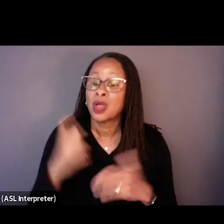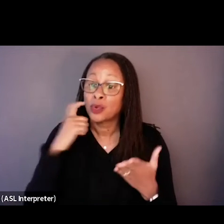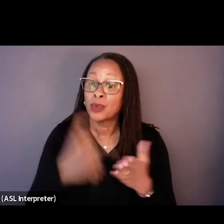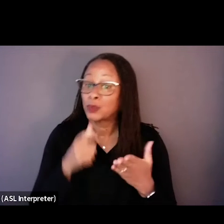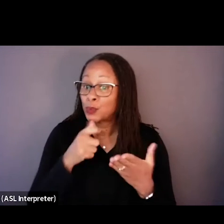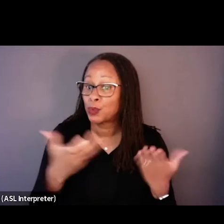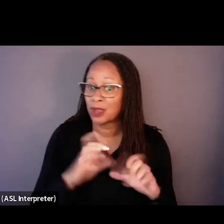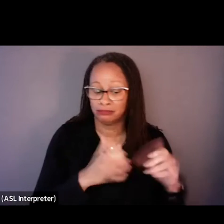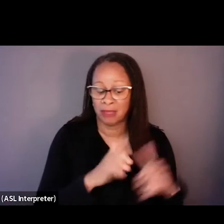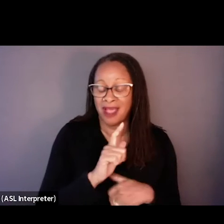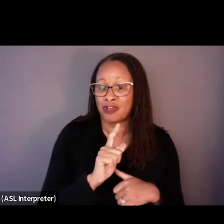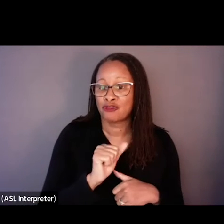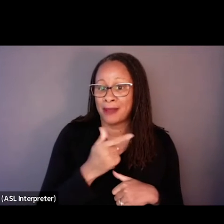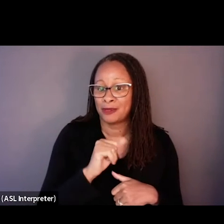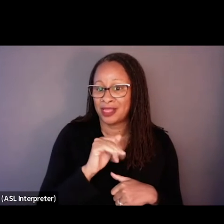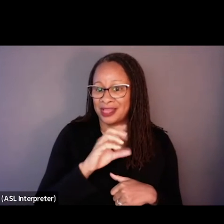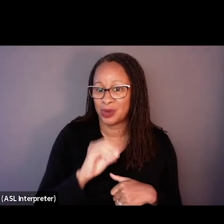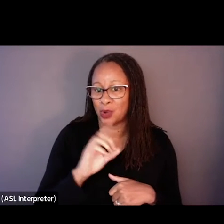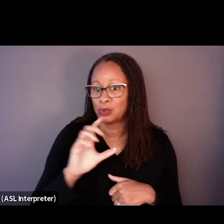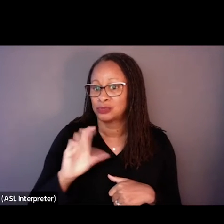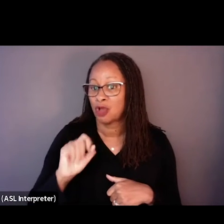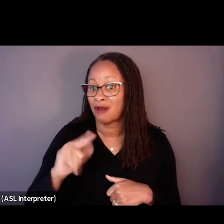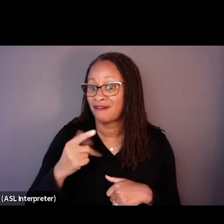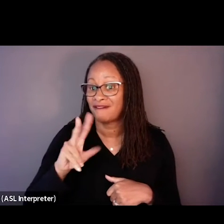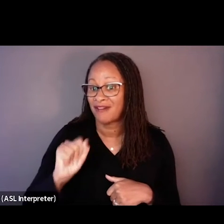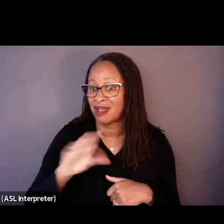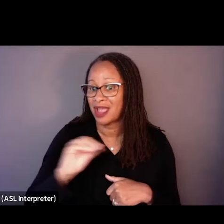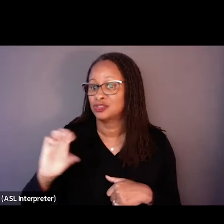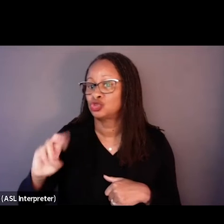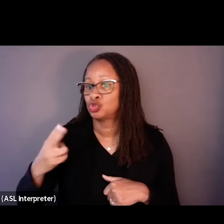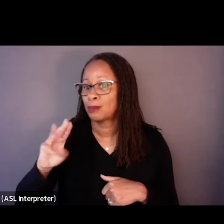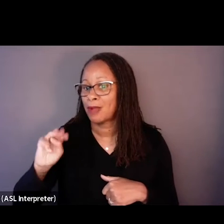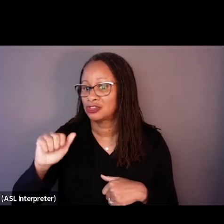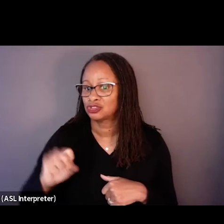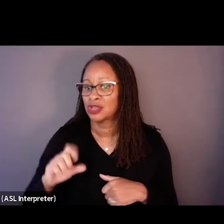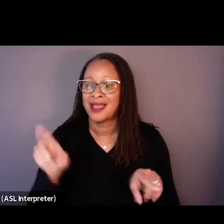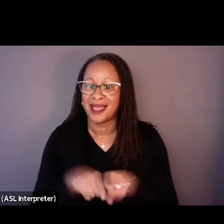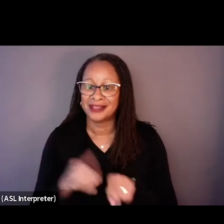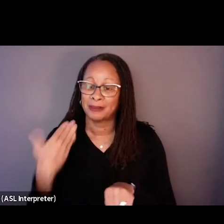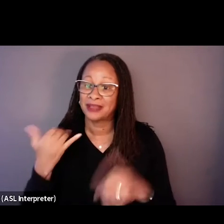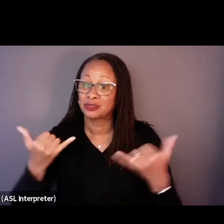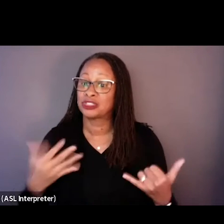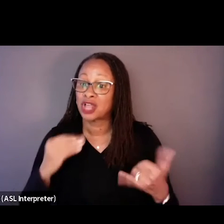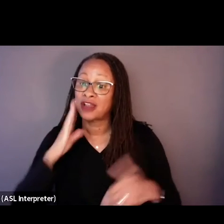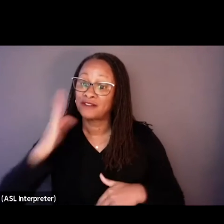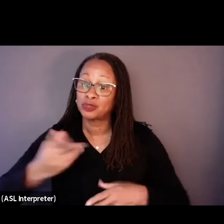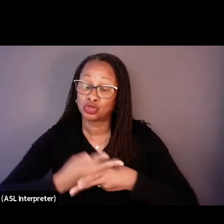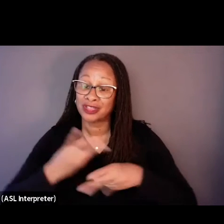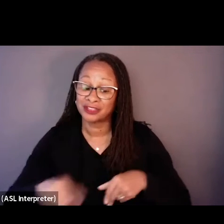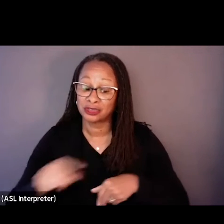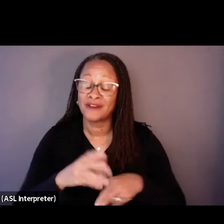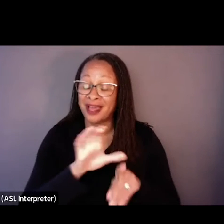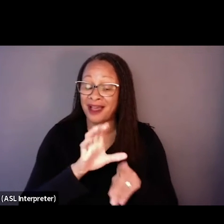the Gabrielino Tongva and Chumash as the past, present, and future caretakers of the land, water,